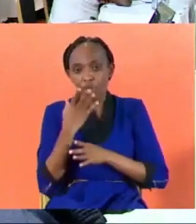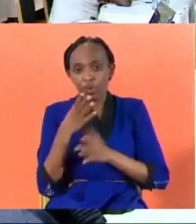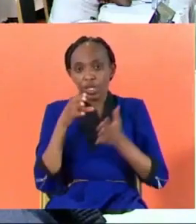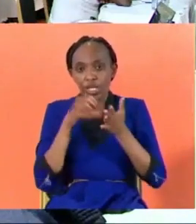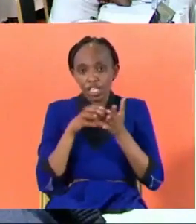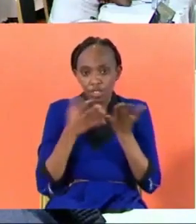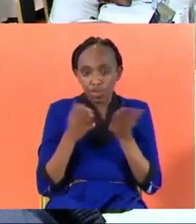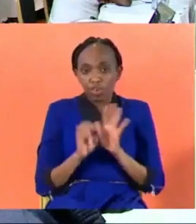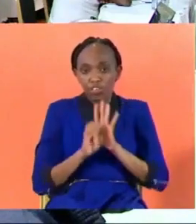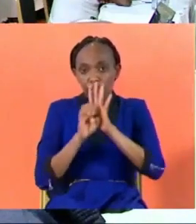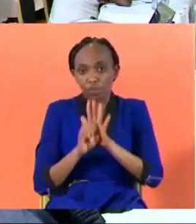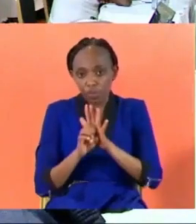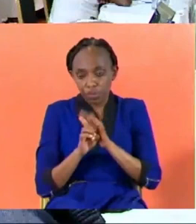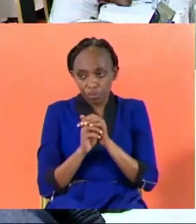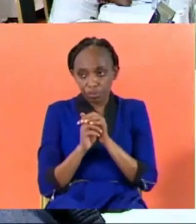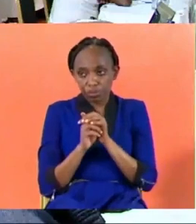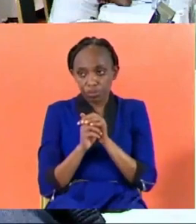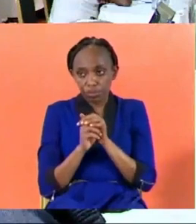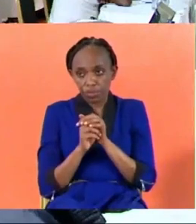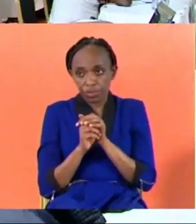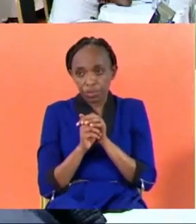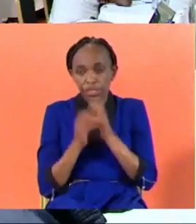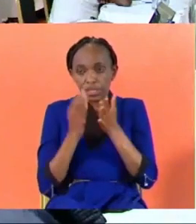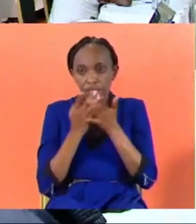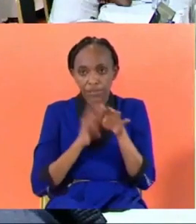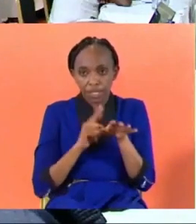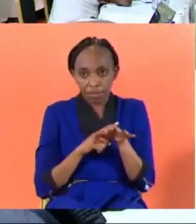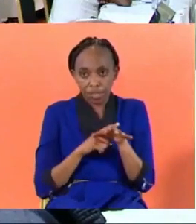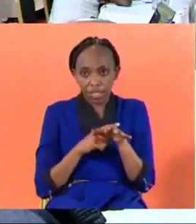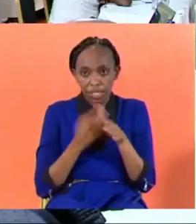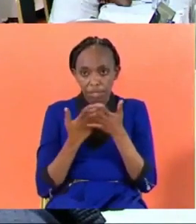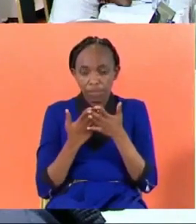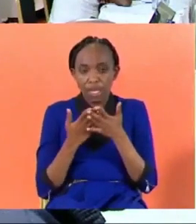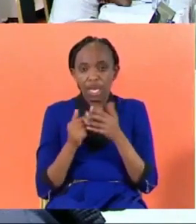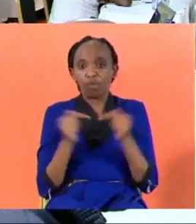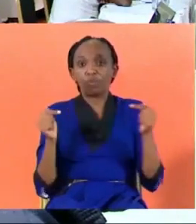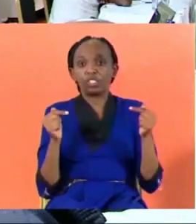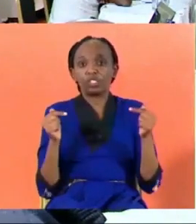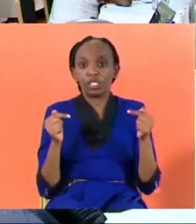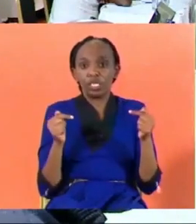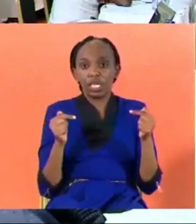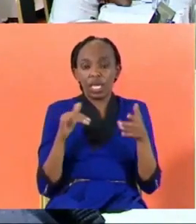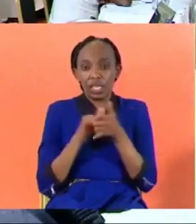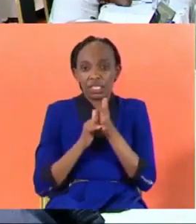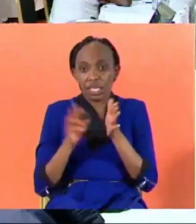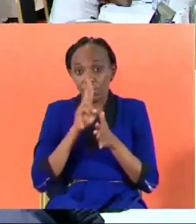debt, automatically, sometimes you can be viewed as opposition. And that's a risk